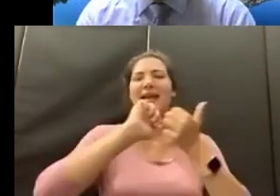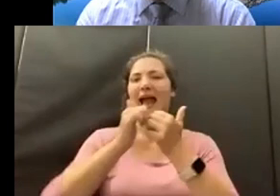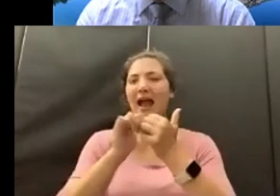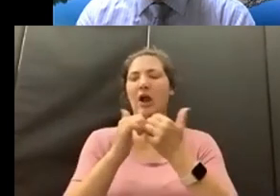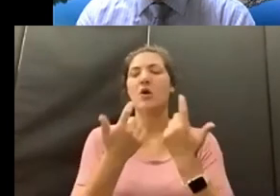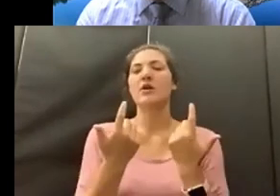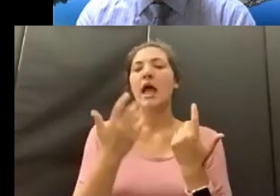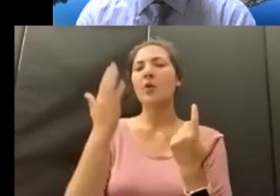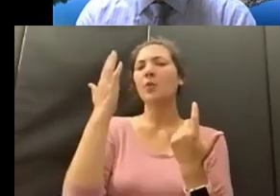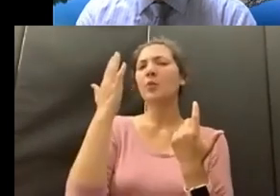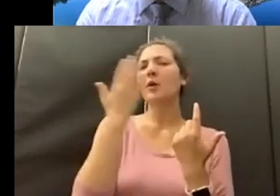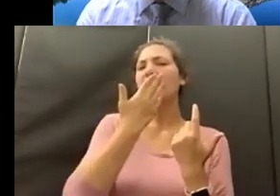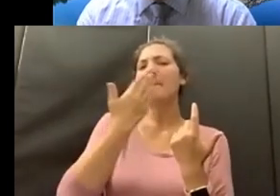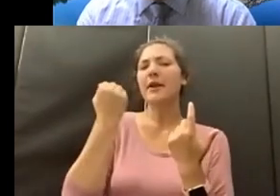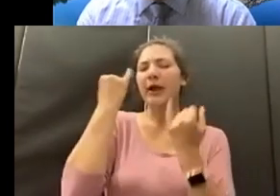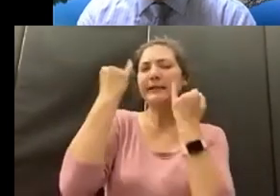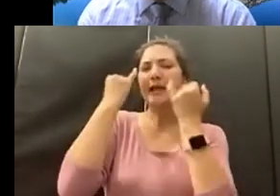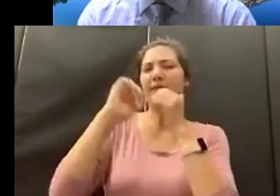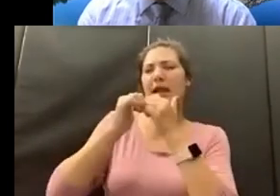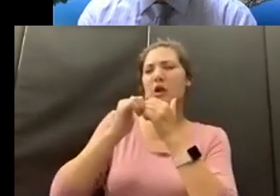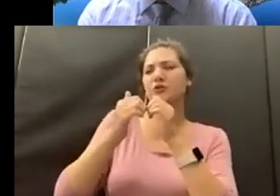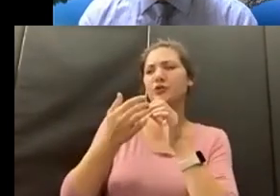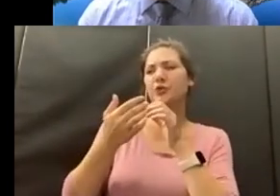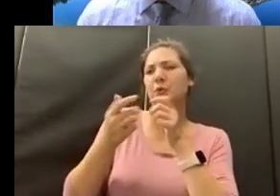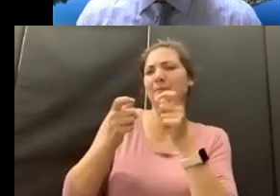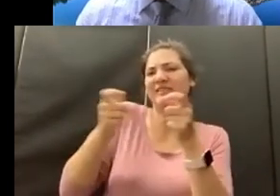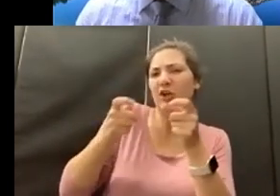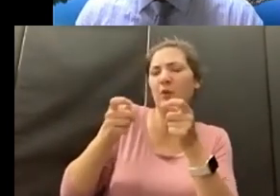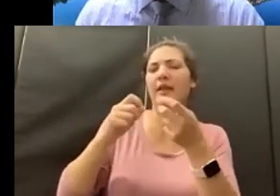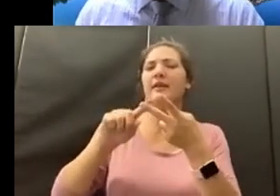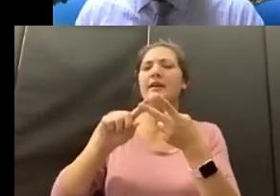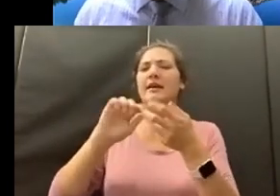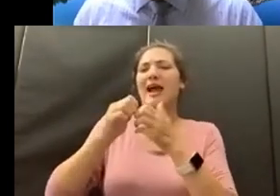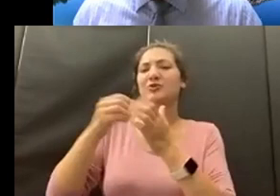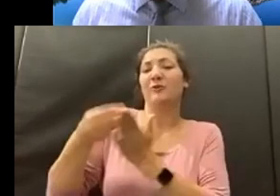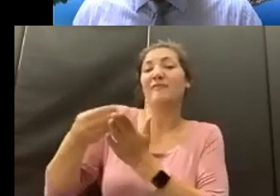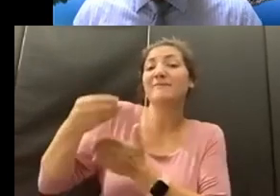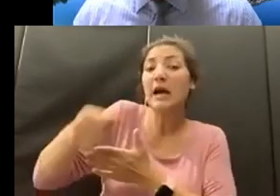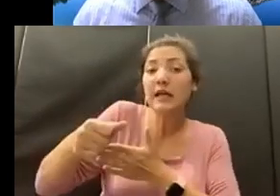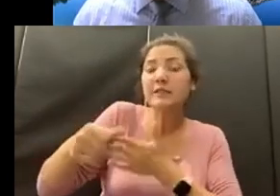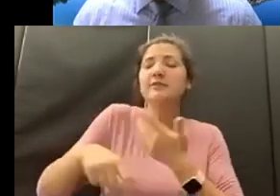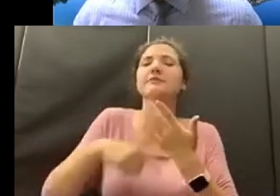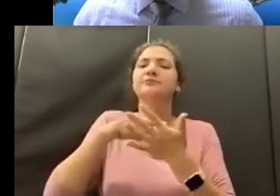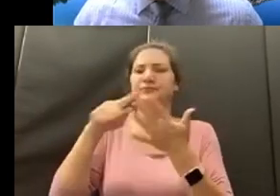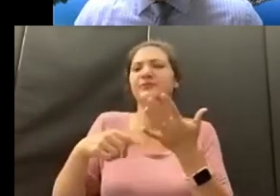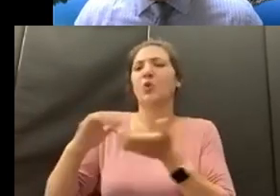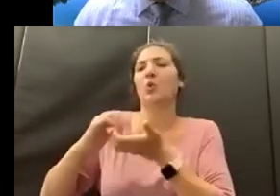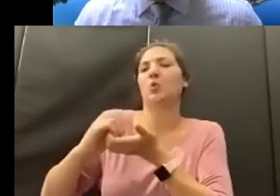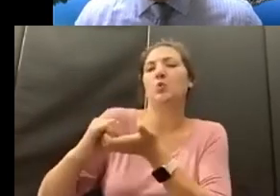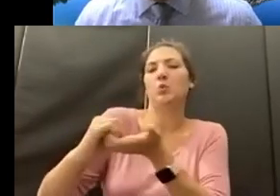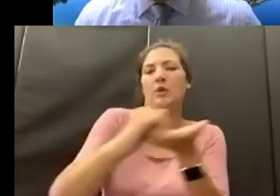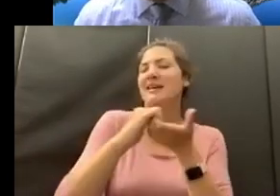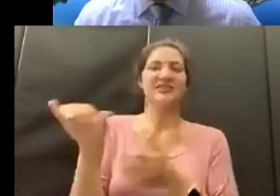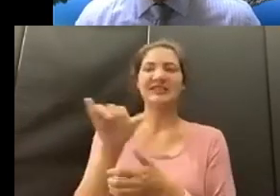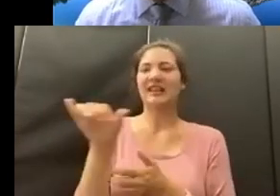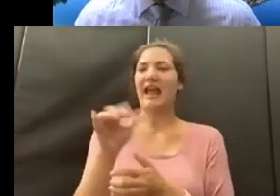those issues in advance. So just like my colleagues who've already spoken, I'm all for the collaborative efforts,